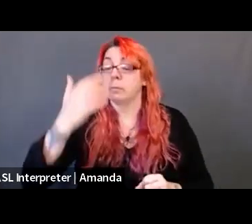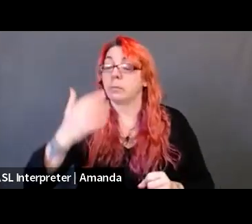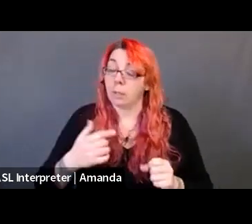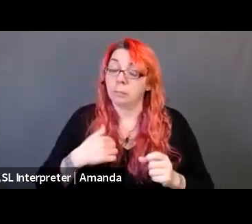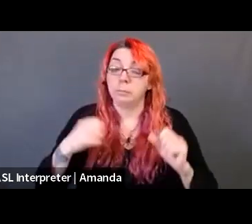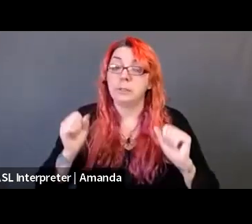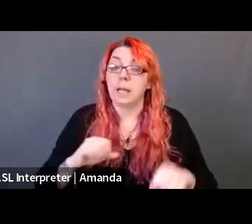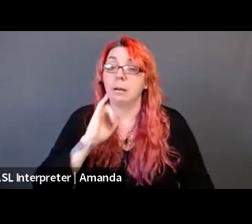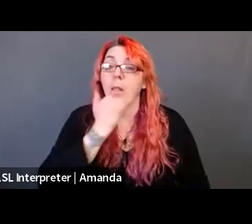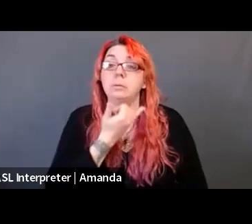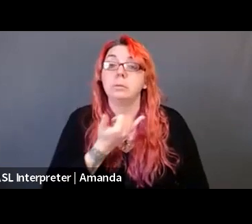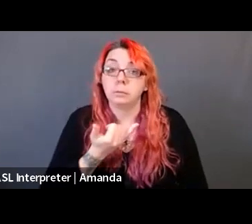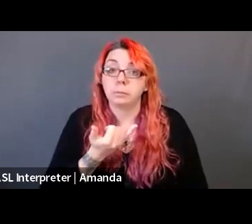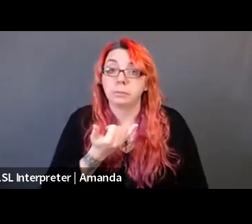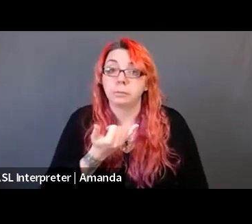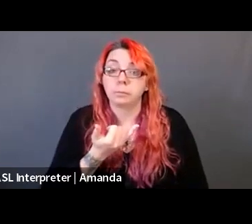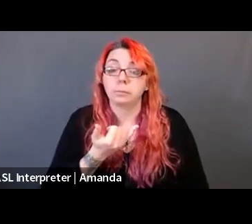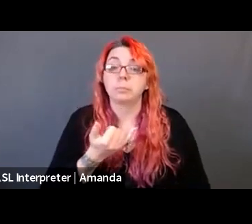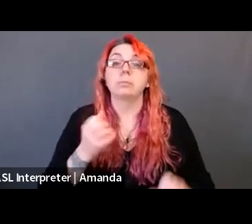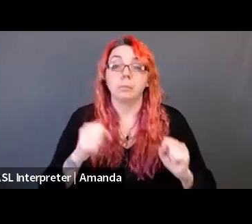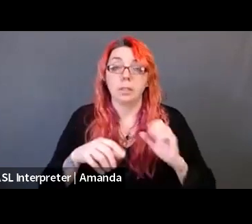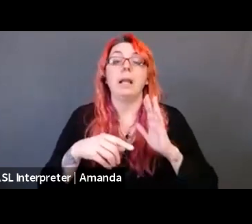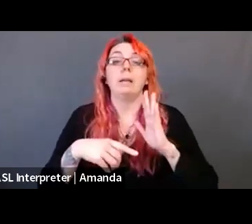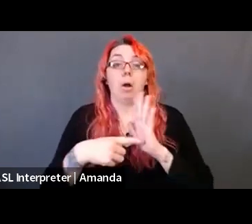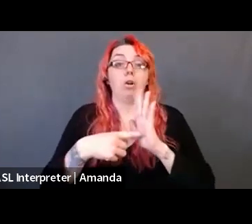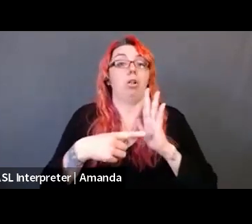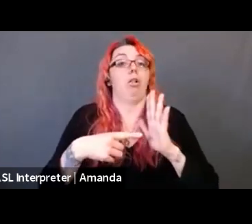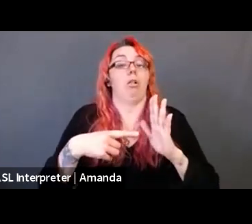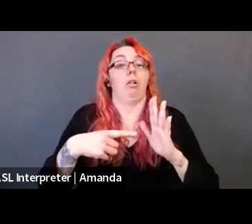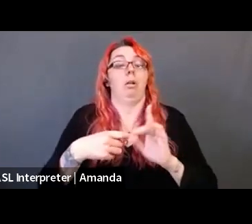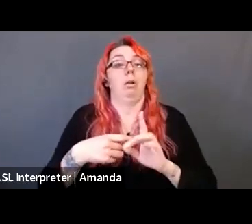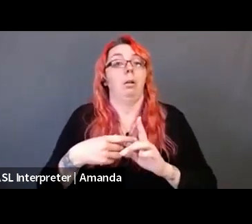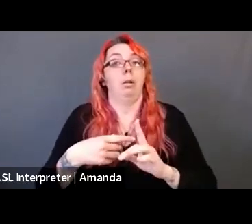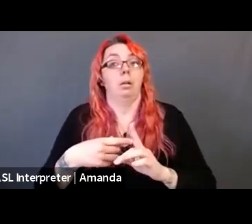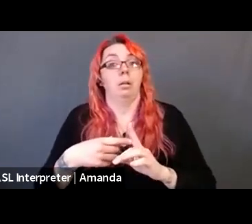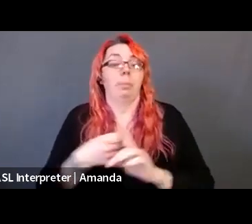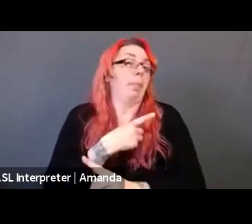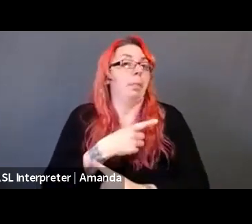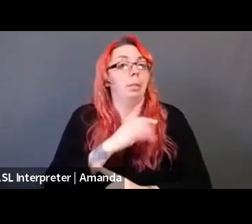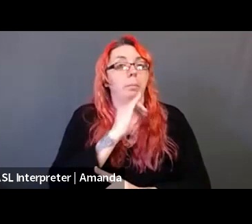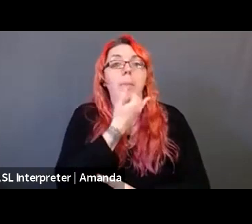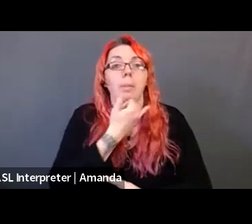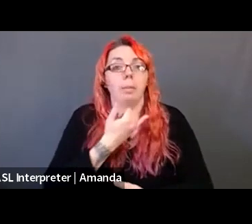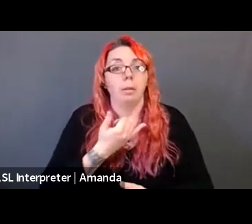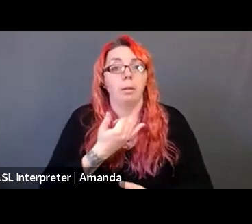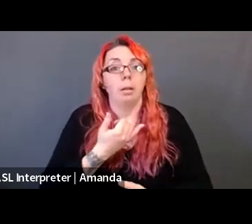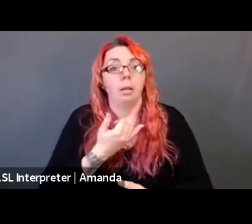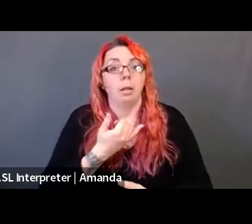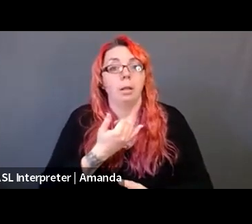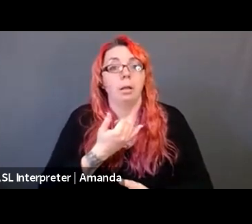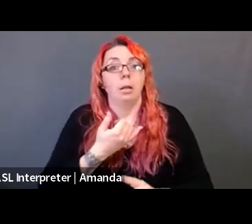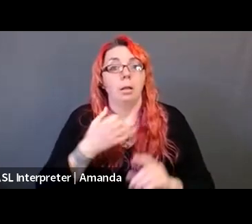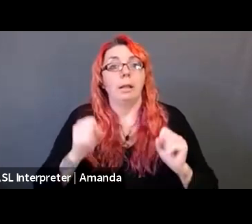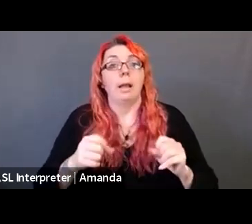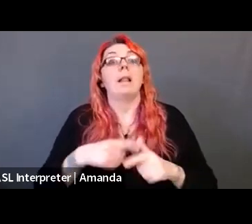who's acknowledging when you don't get it right. When you model that, it creates a certain comfort level in the space for, okay, don't have to